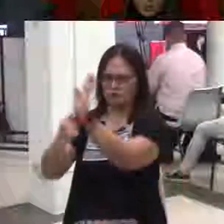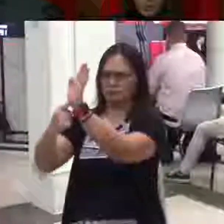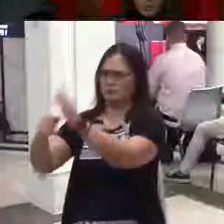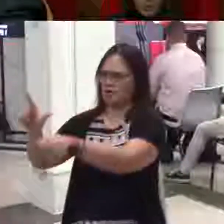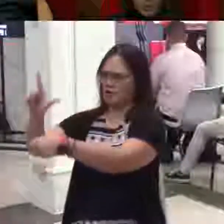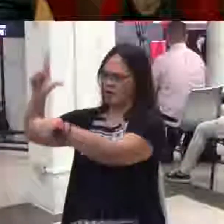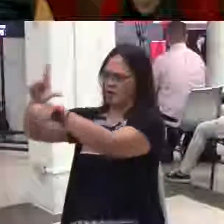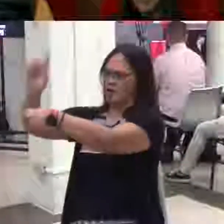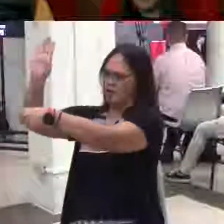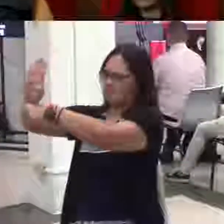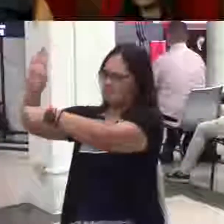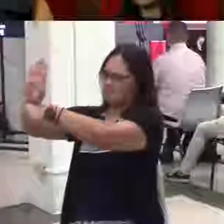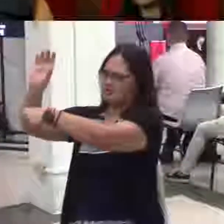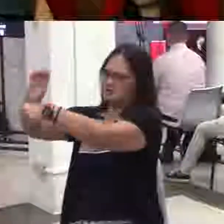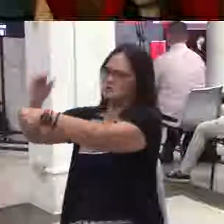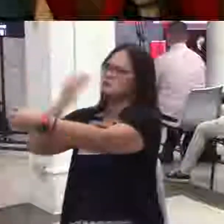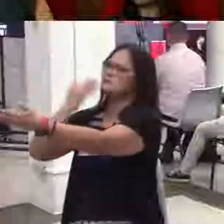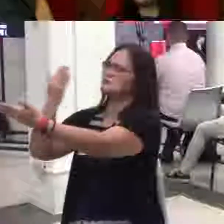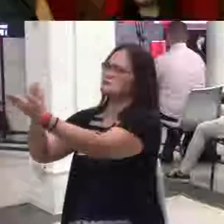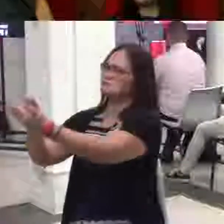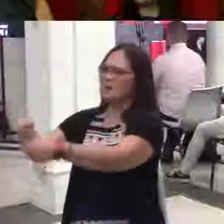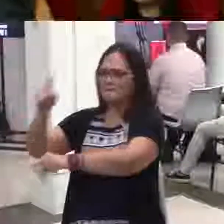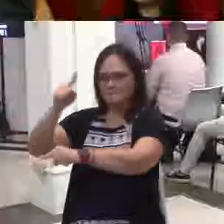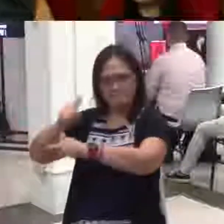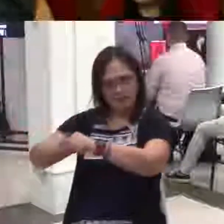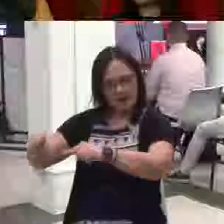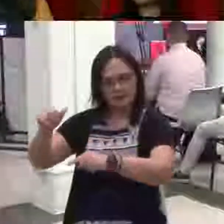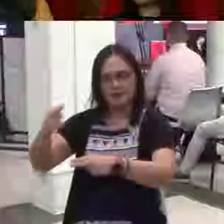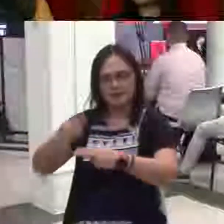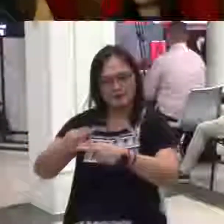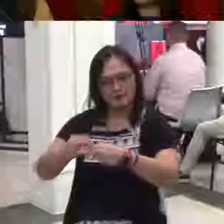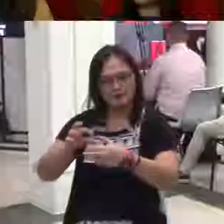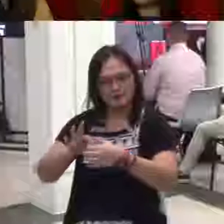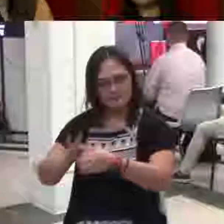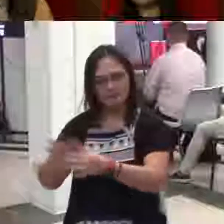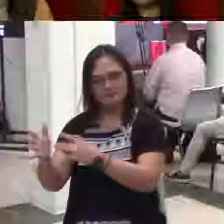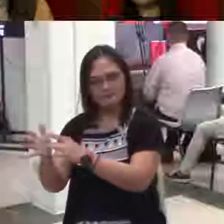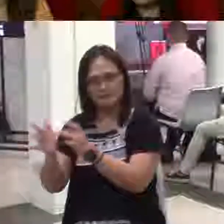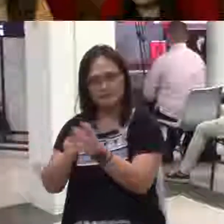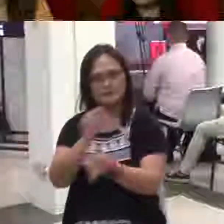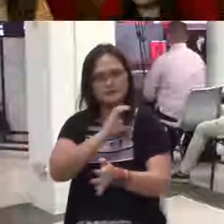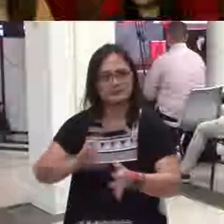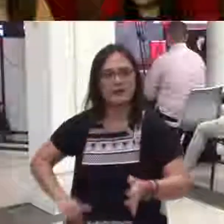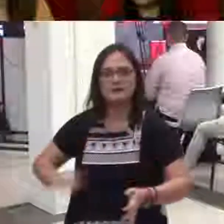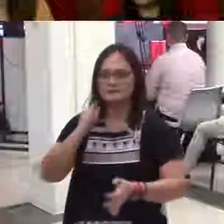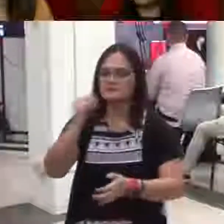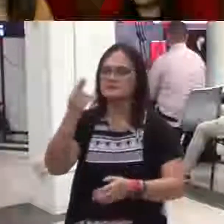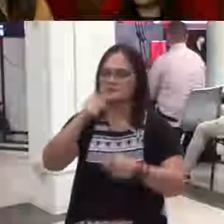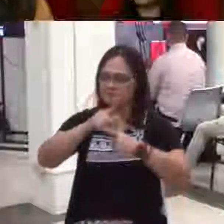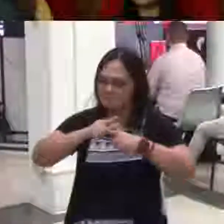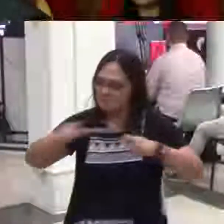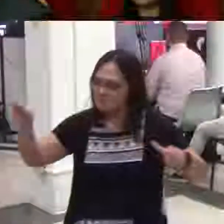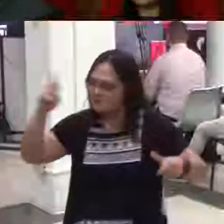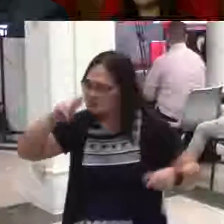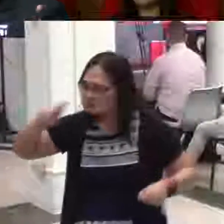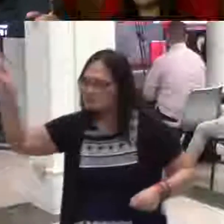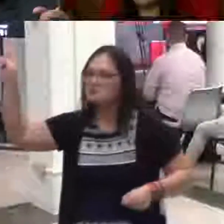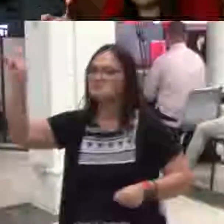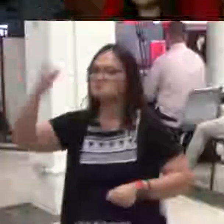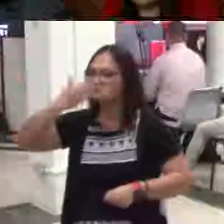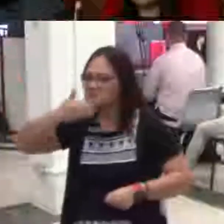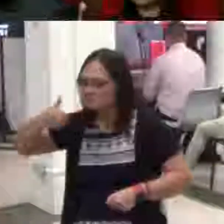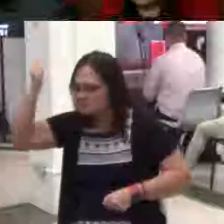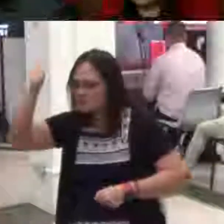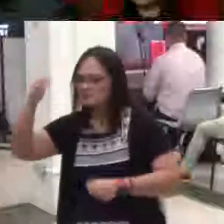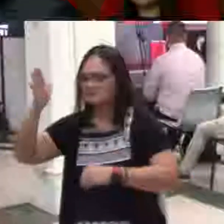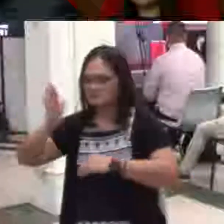kapatid the name of our Lord Jesus Christ is greater than being a Bible Baptist the name of our Lord Jesus